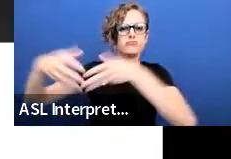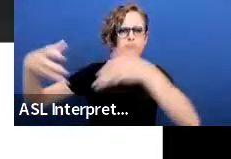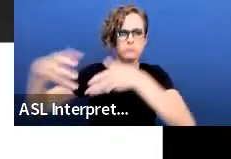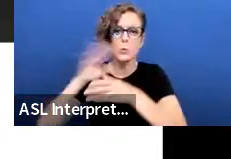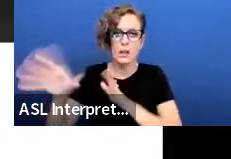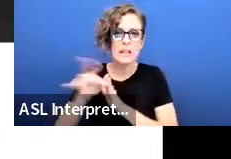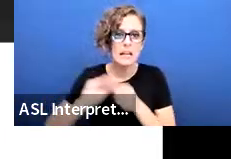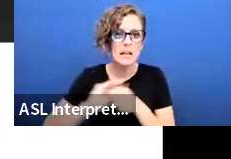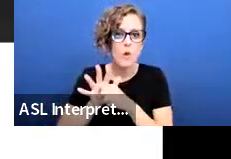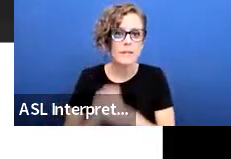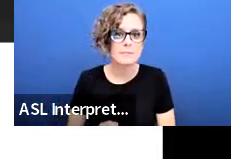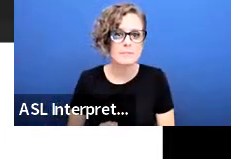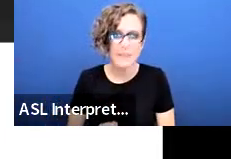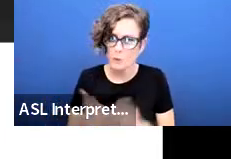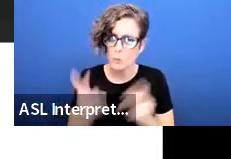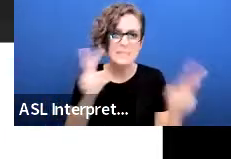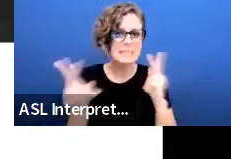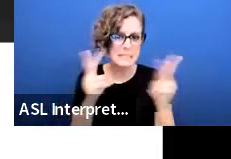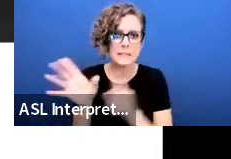across